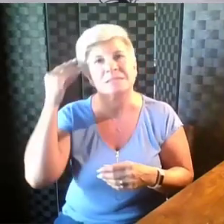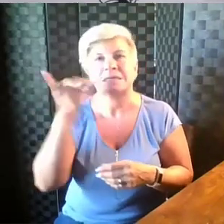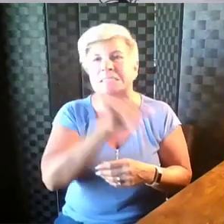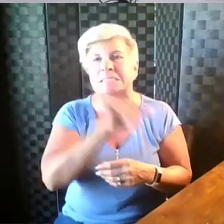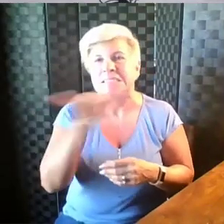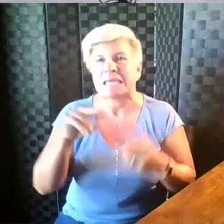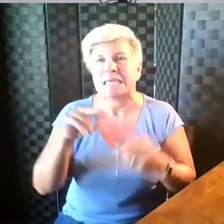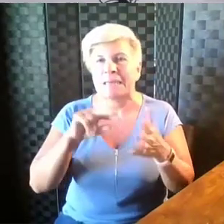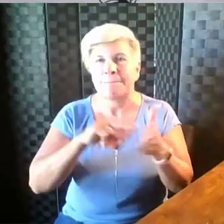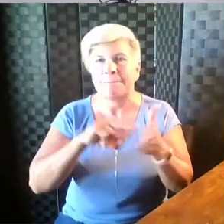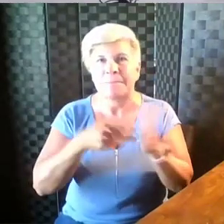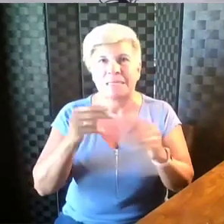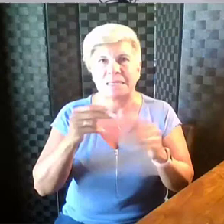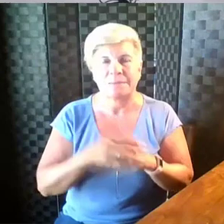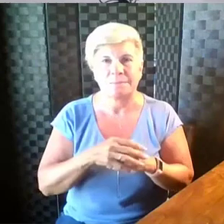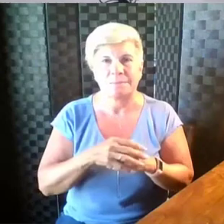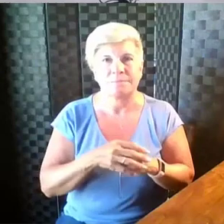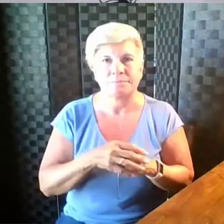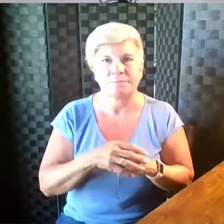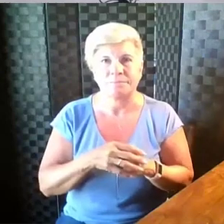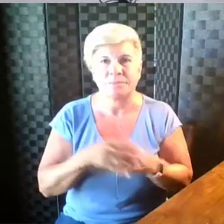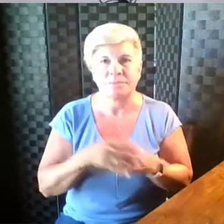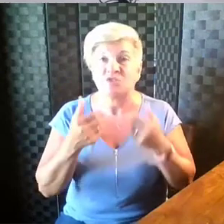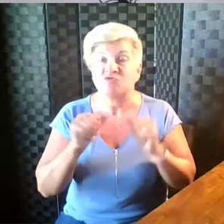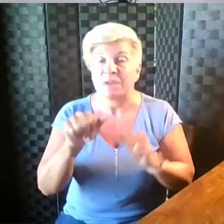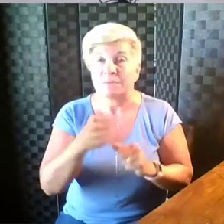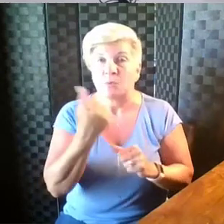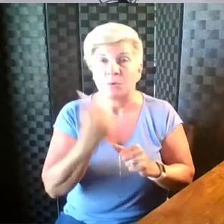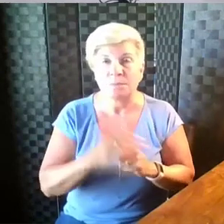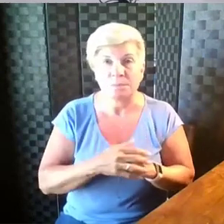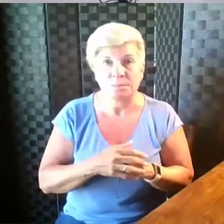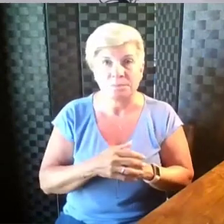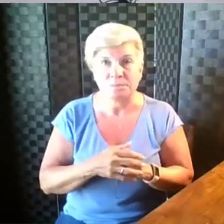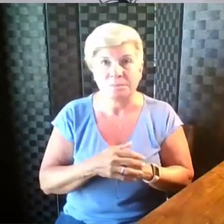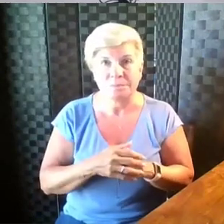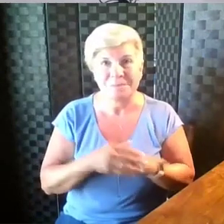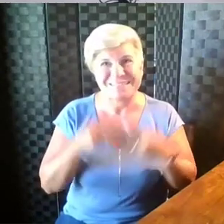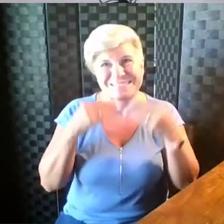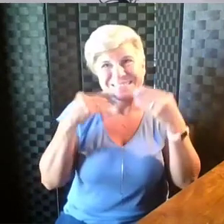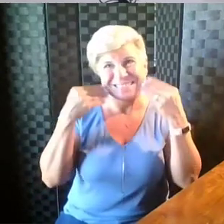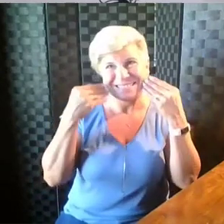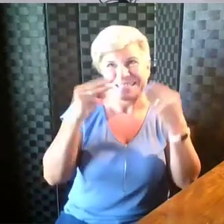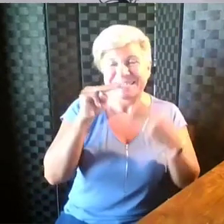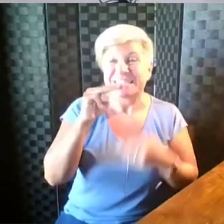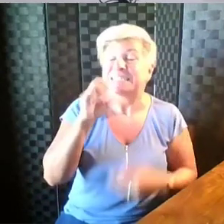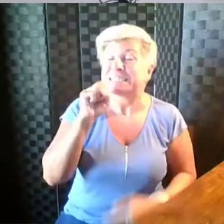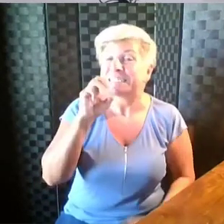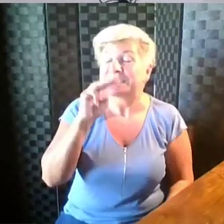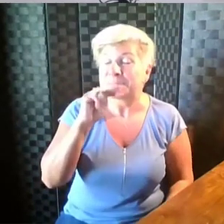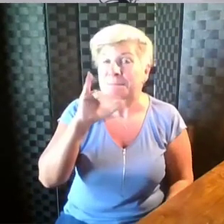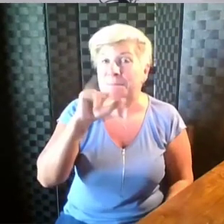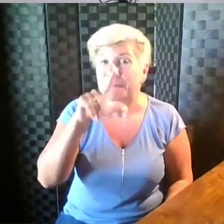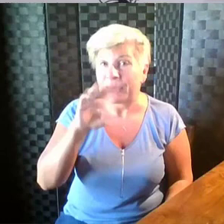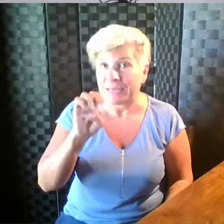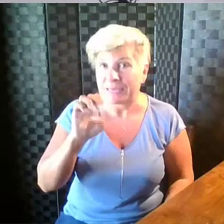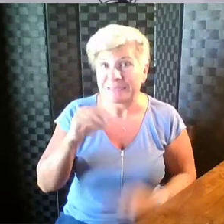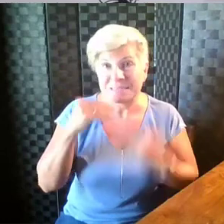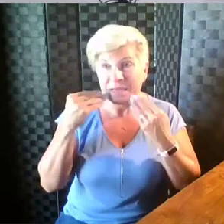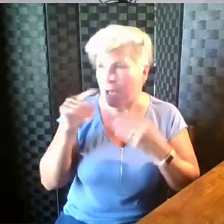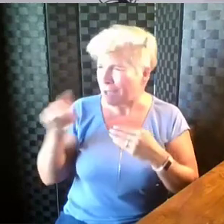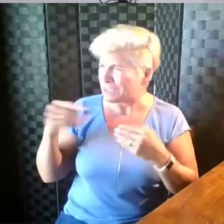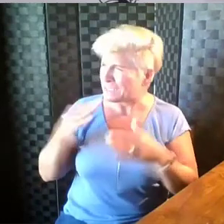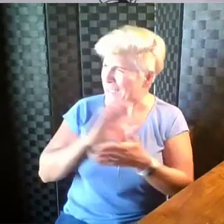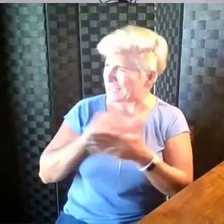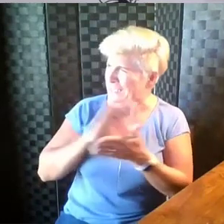Let's try some more. Smile. So if you said she has a nice smile, you could